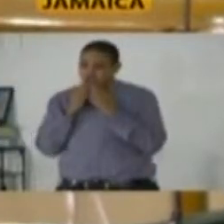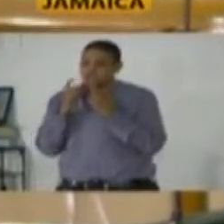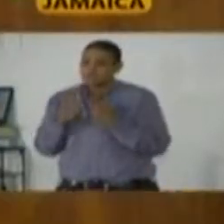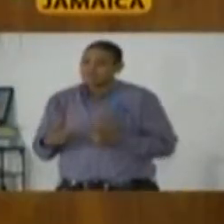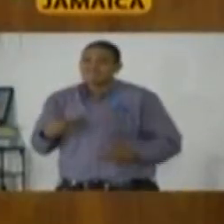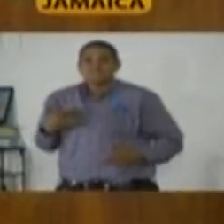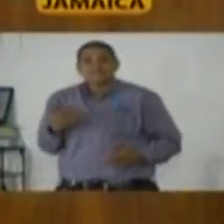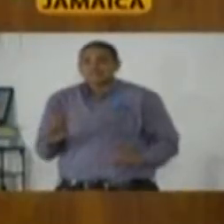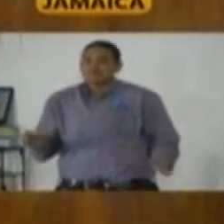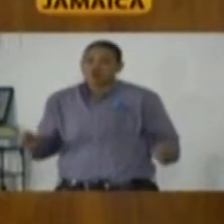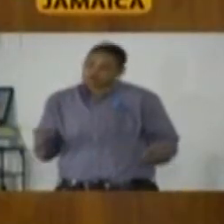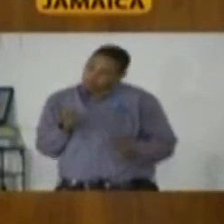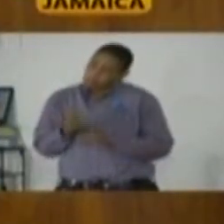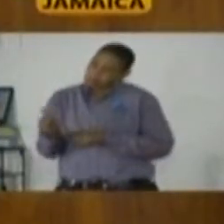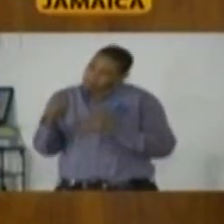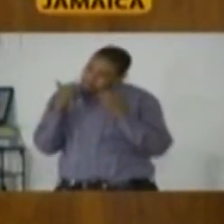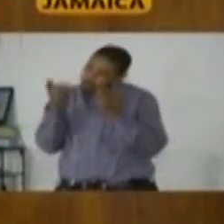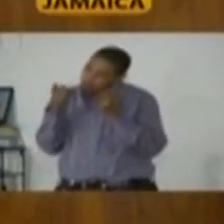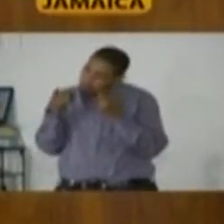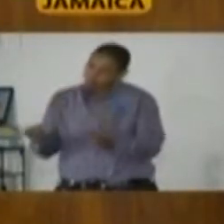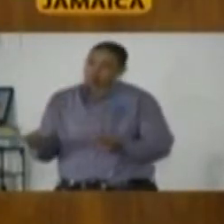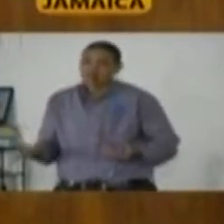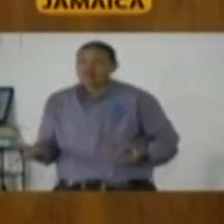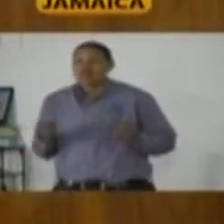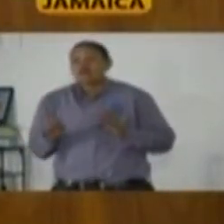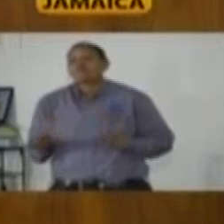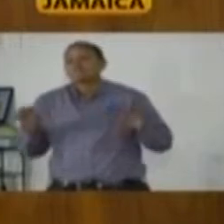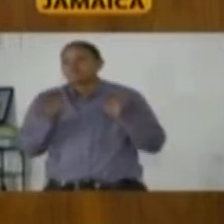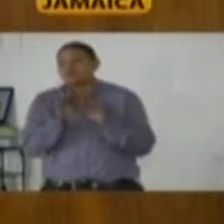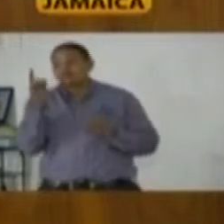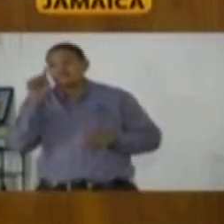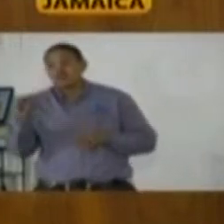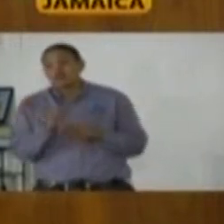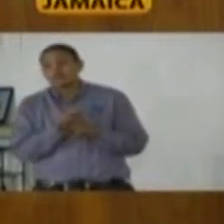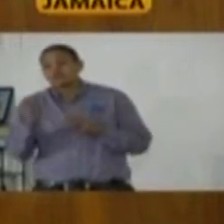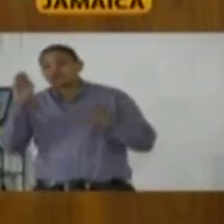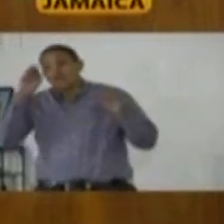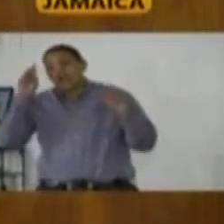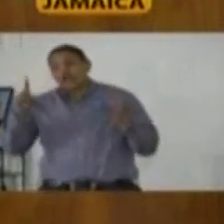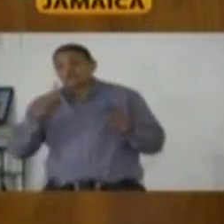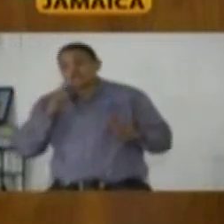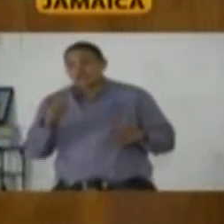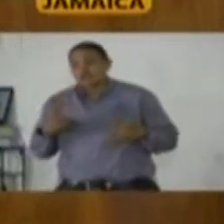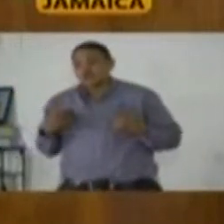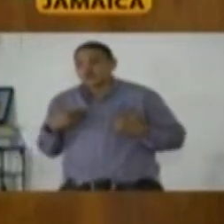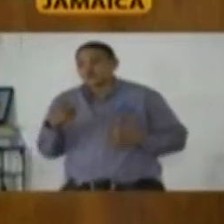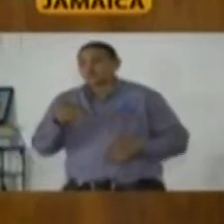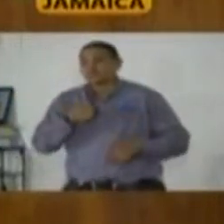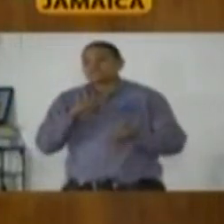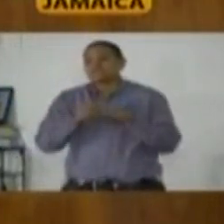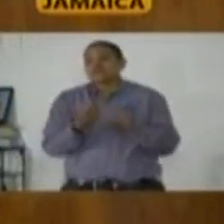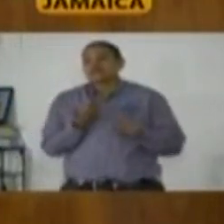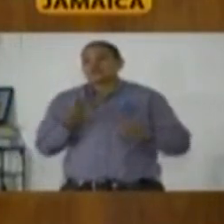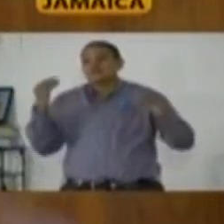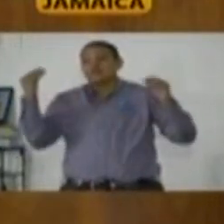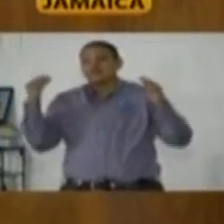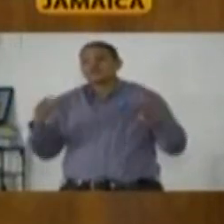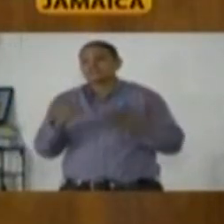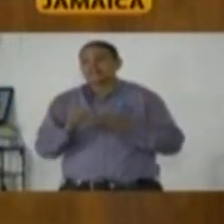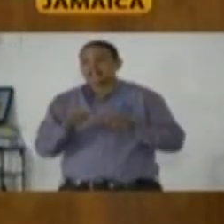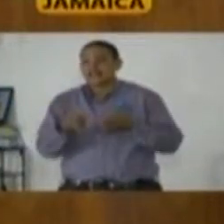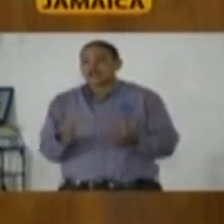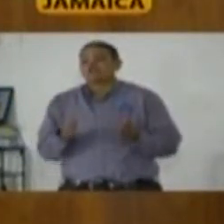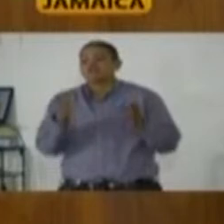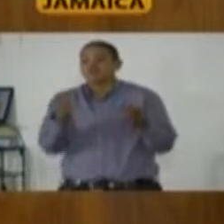healing. Importantly, it's for the Ministry of Education and Youth to begin to have our educators in our